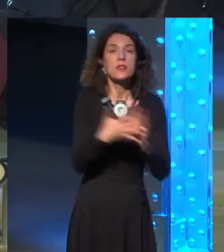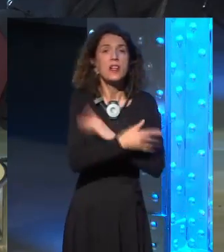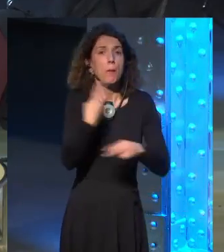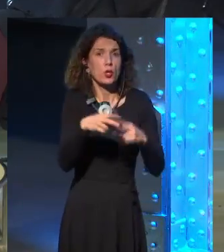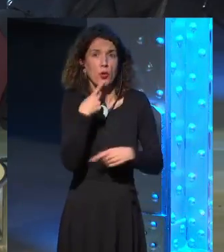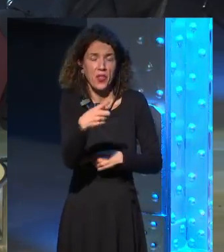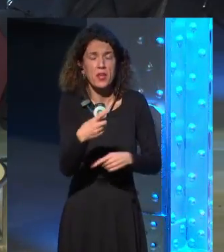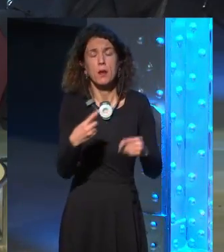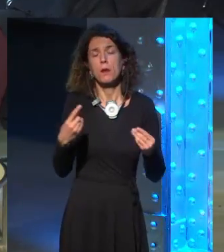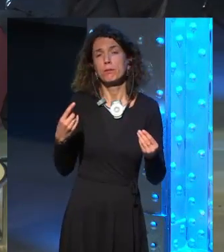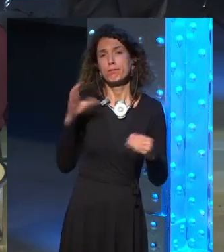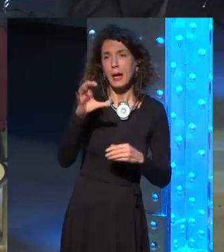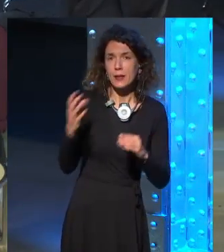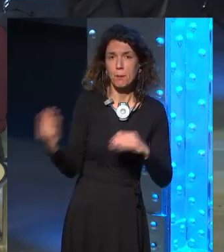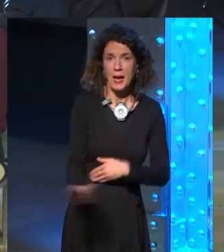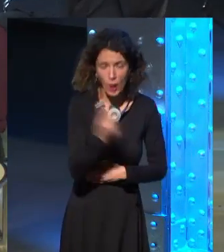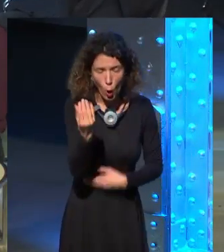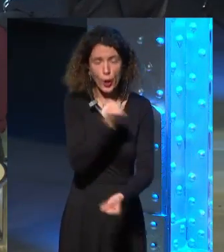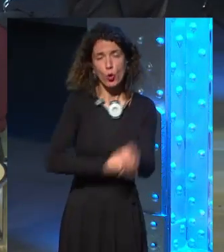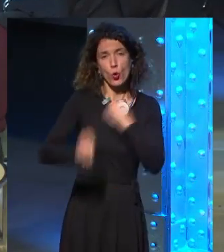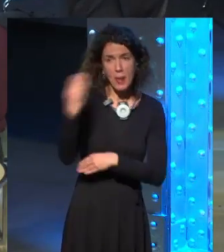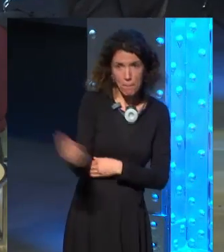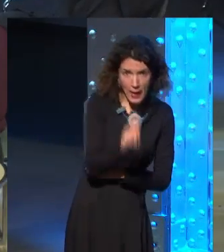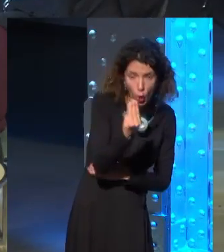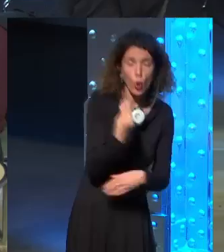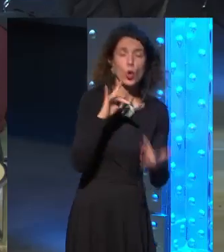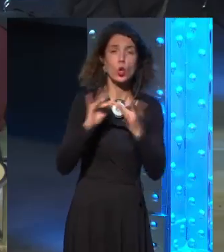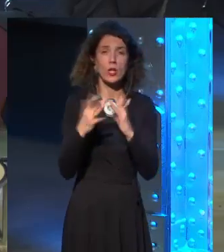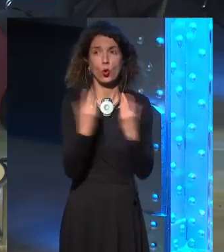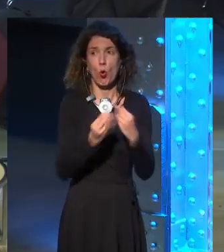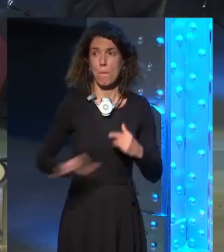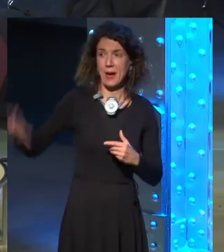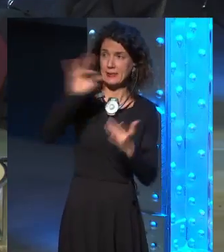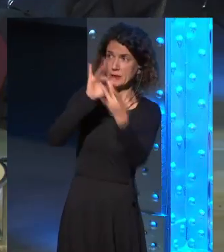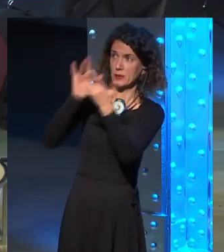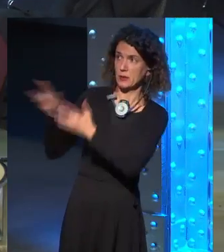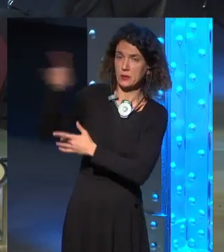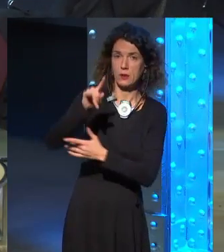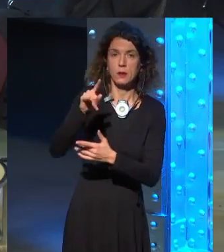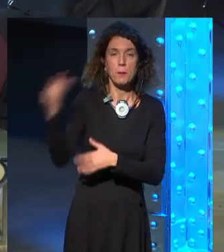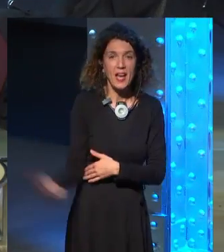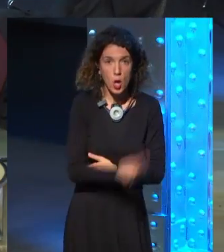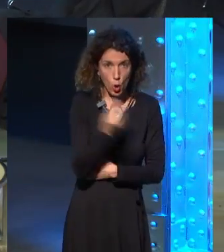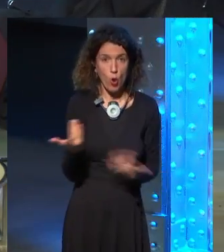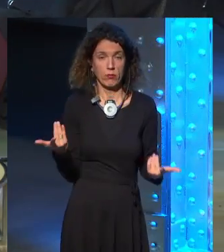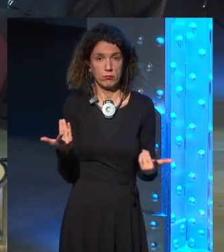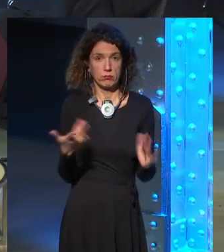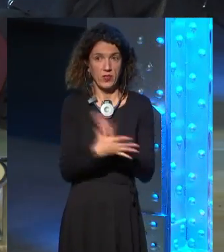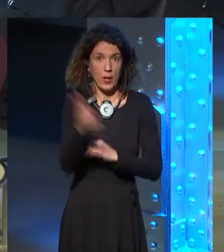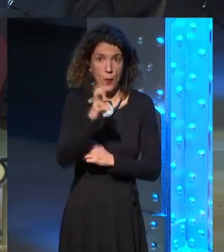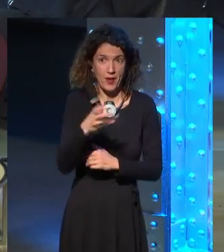should tell our politicians that everything gets better. The country works better, economy improves, relationships with other countries work